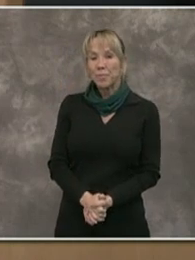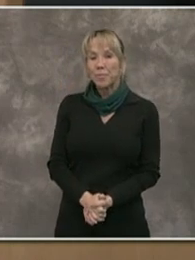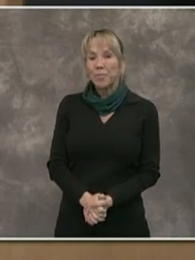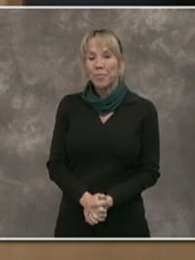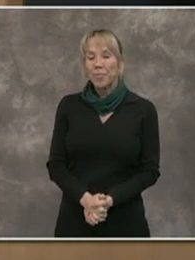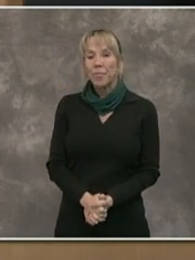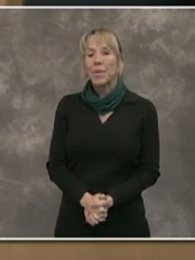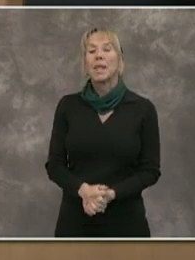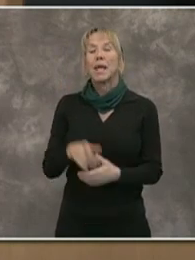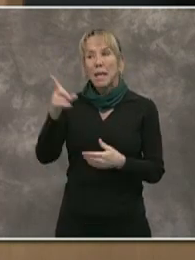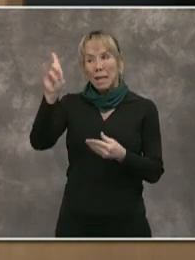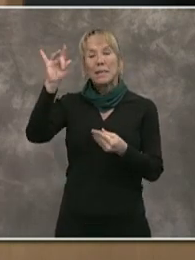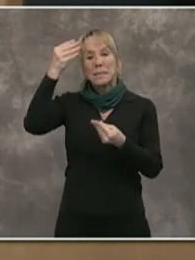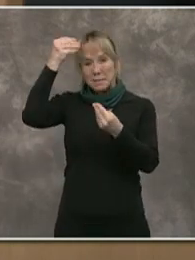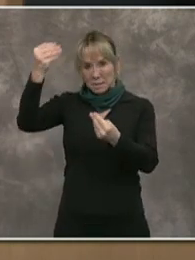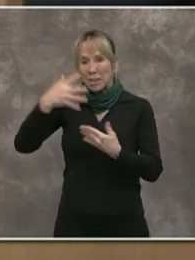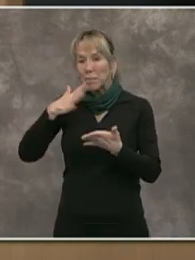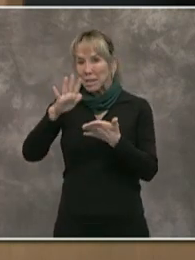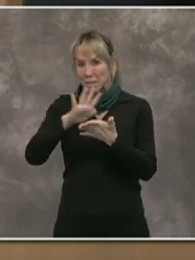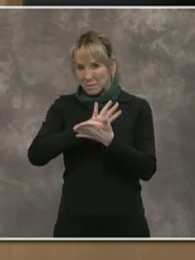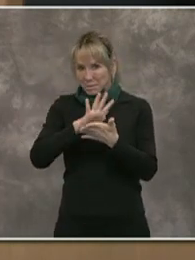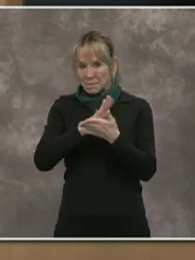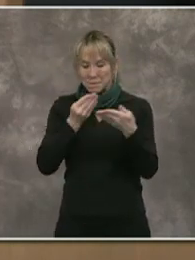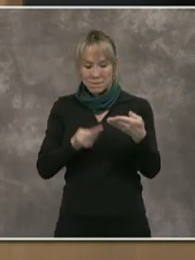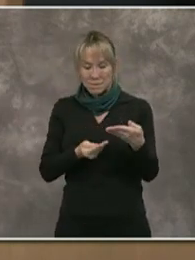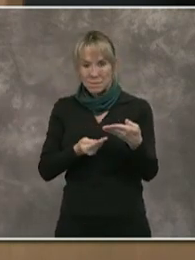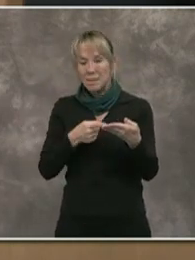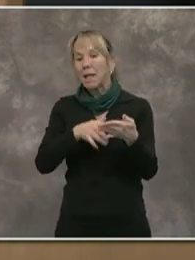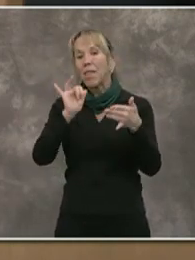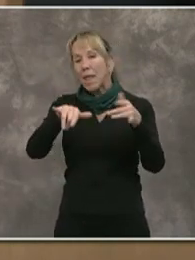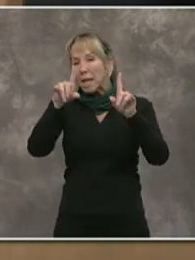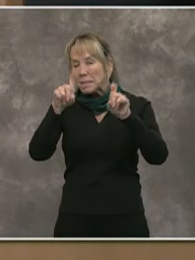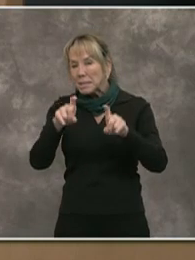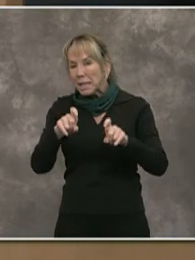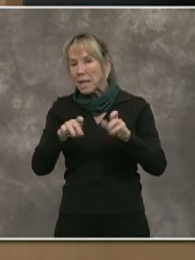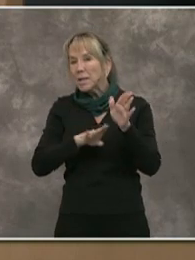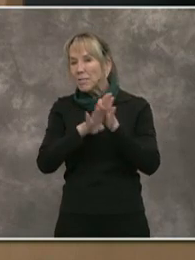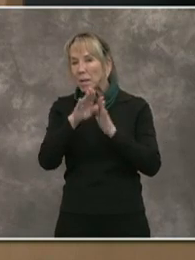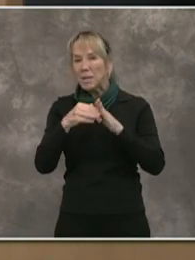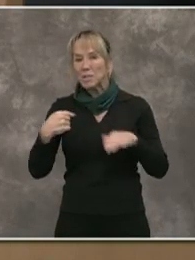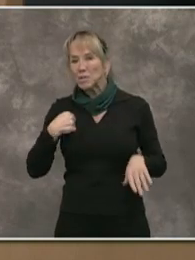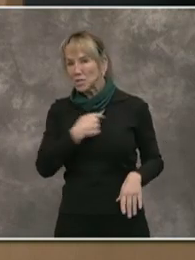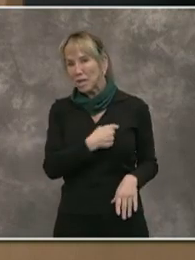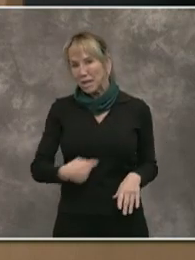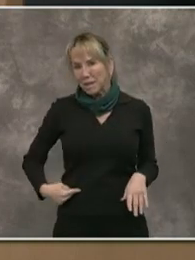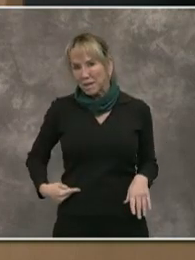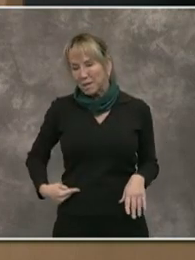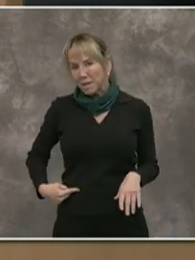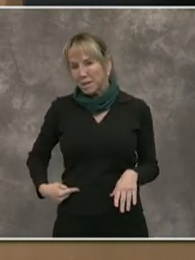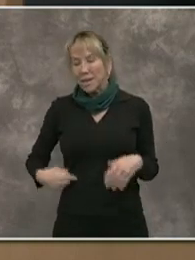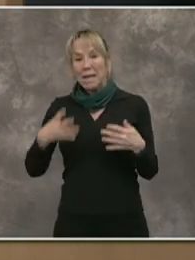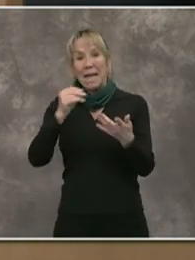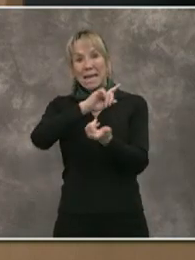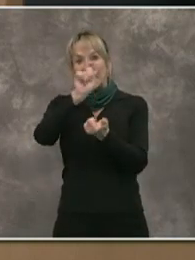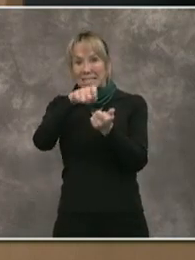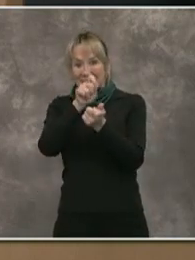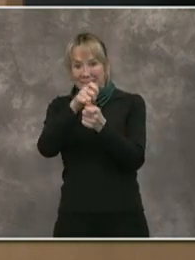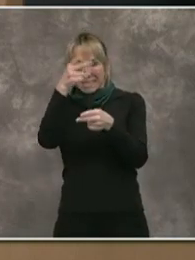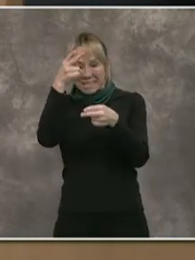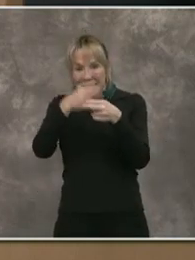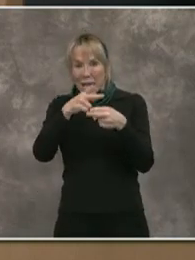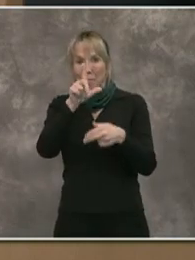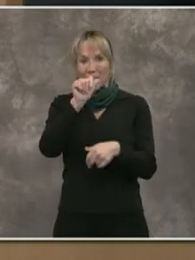They did provide that documentation. It is a test that I believe was developed in China, and again, I don't have the name of the